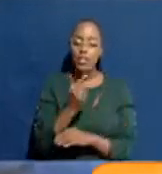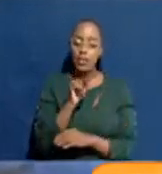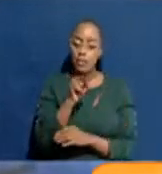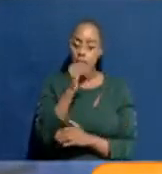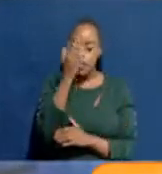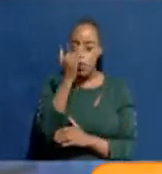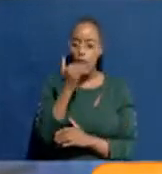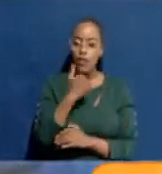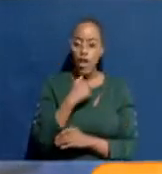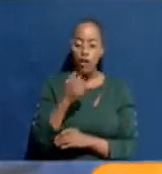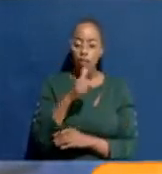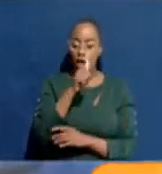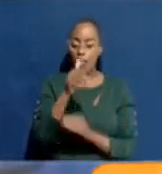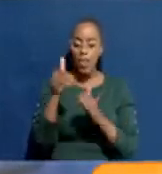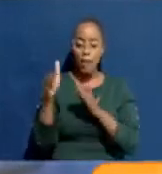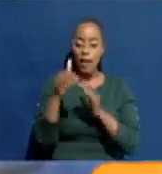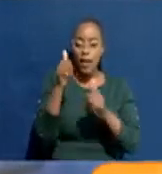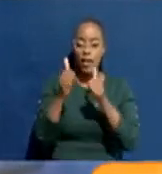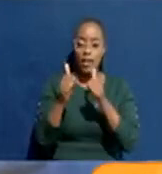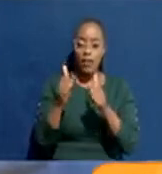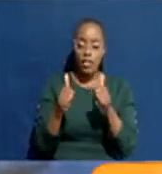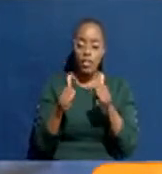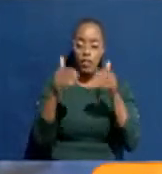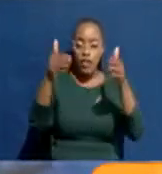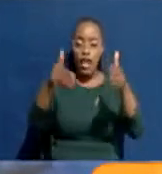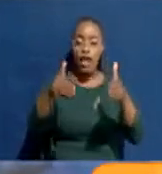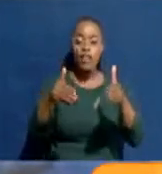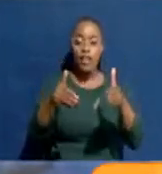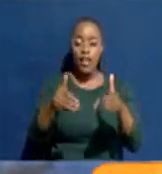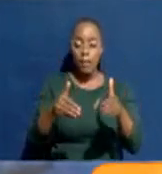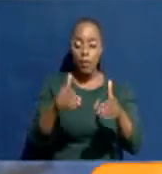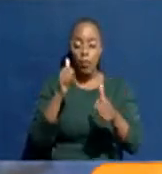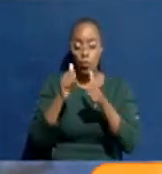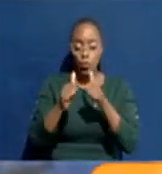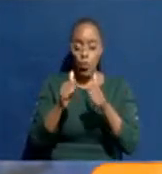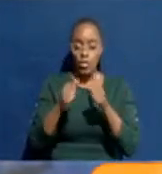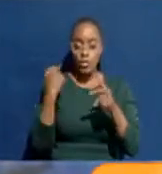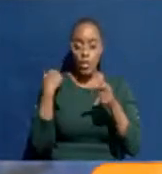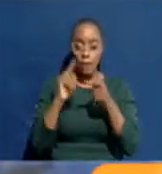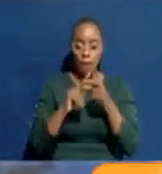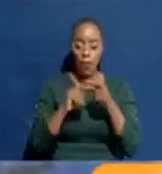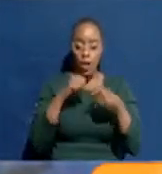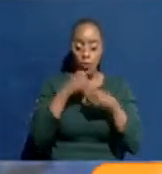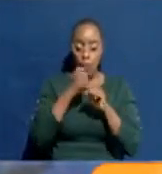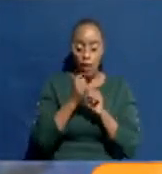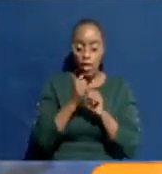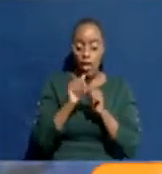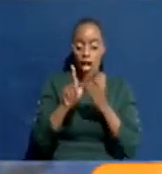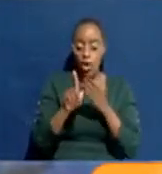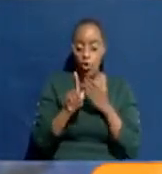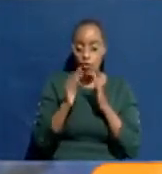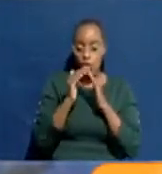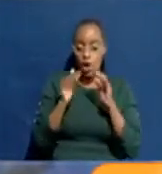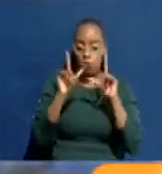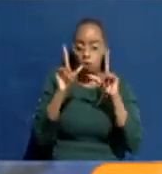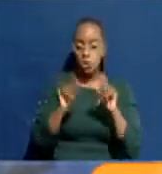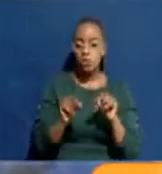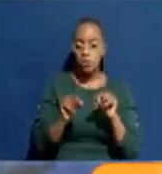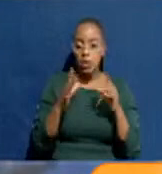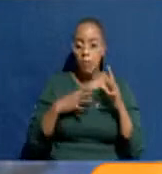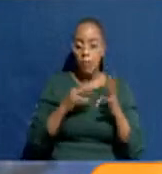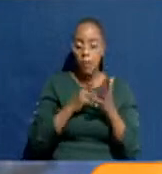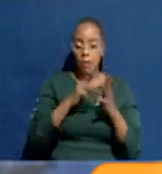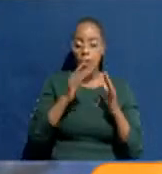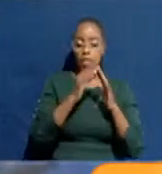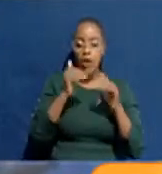is because there are also other mechanisms that are available, mm-hmm. one of which is to make mortgage more affordable, so that then people can buy the kind